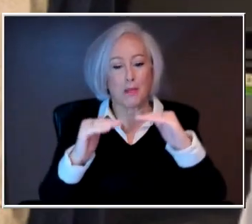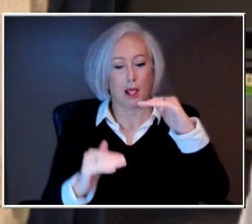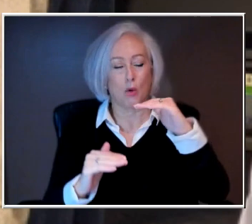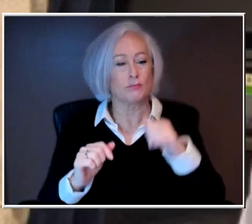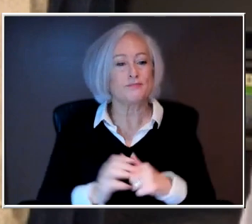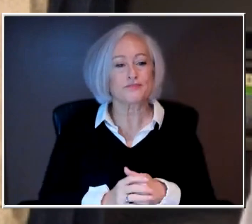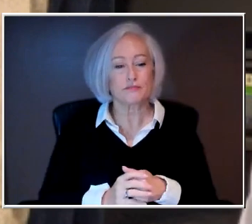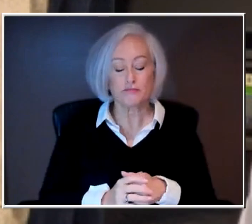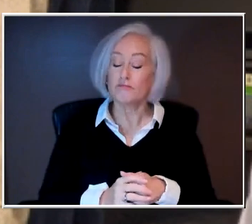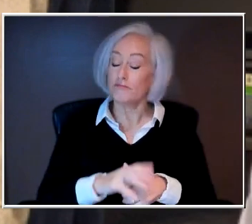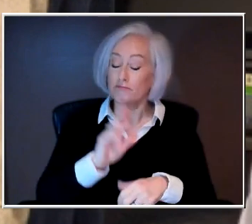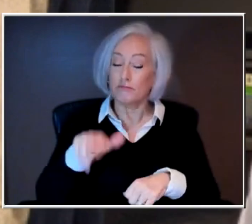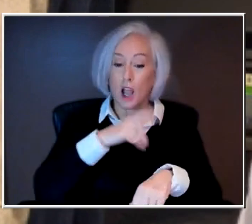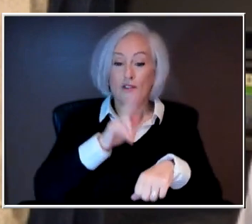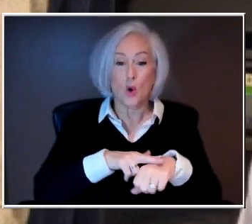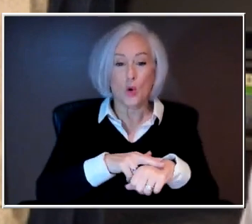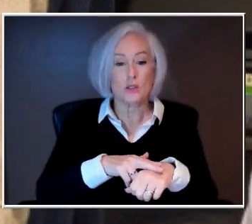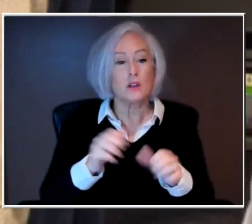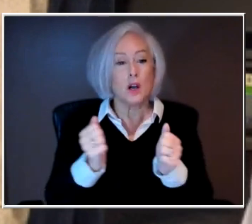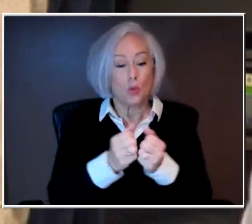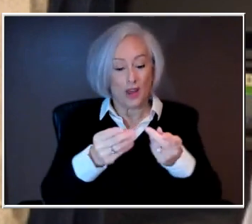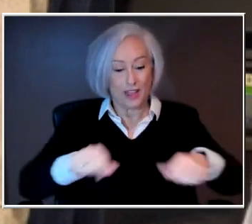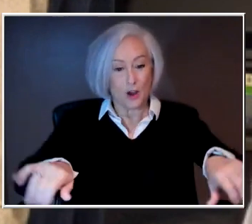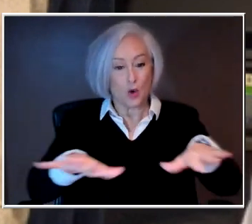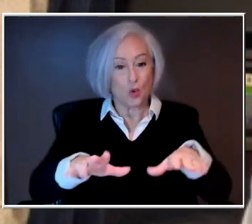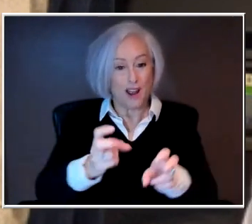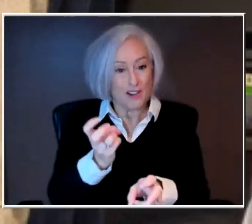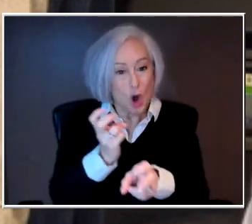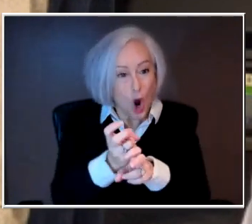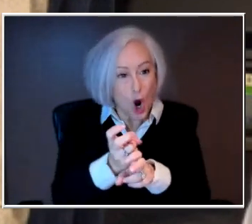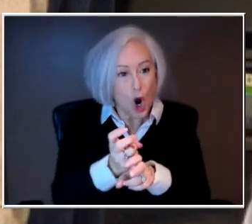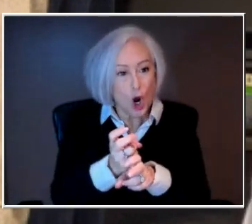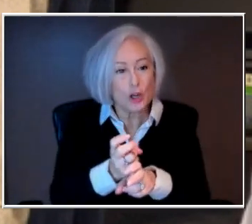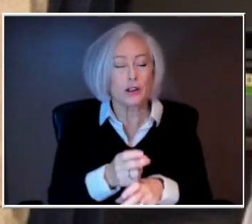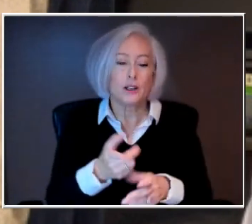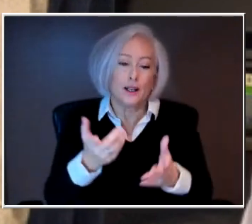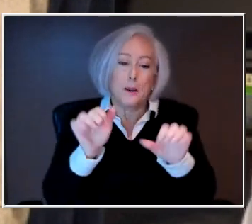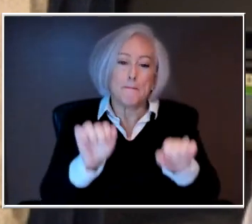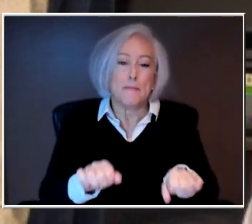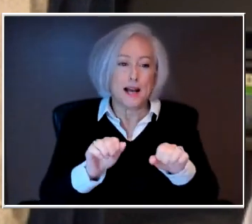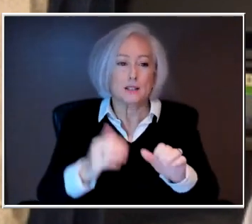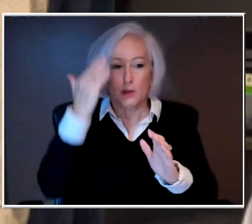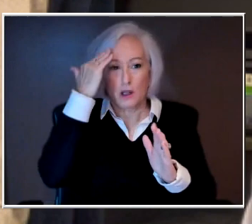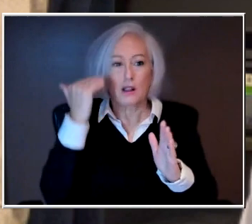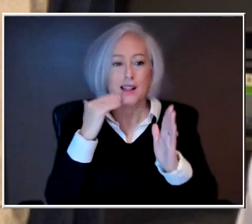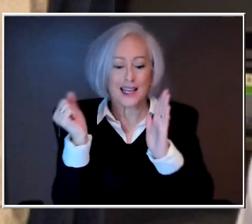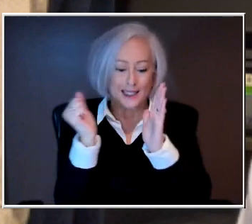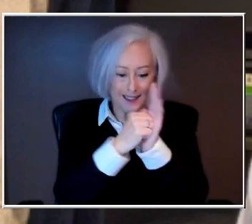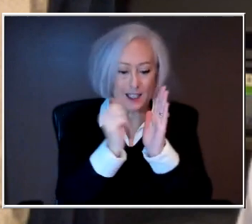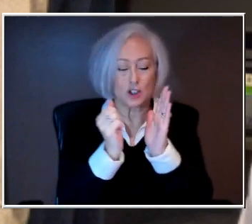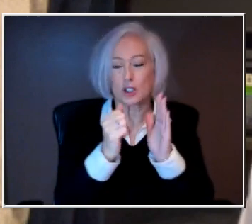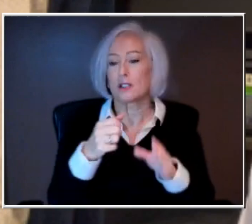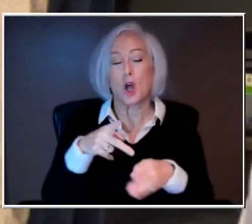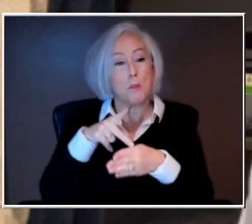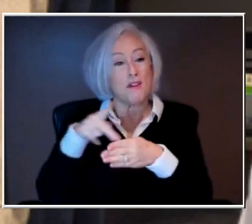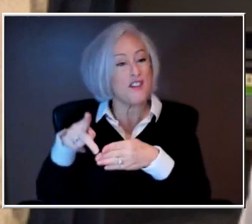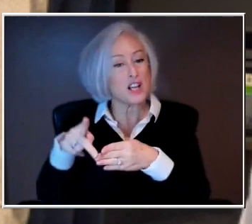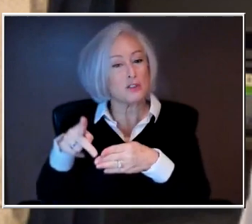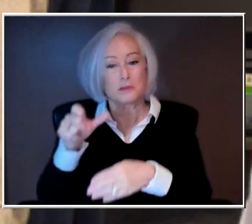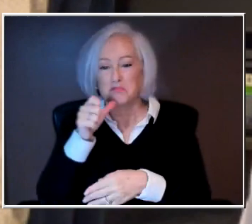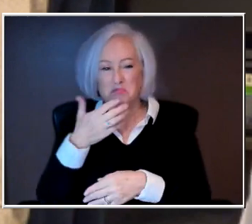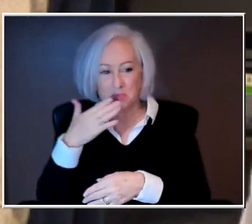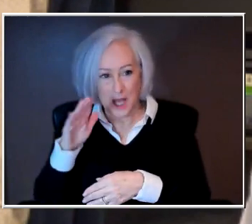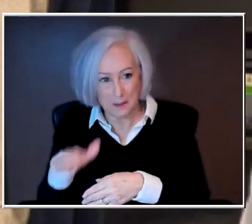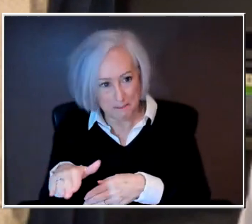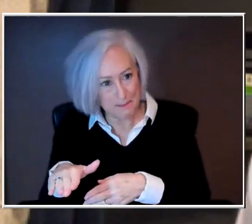with a harder ground. I mean, of course, there's a higher risk of concussion, things like that. But like I just said, pro level is not too bad because the field